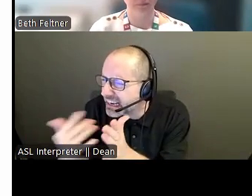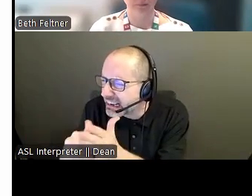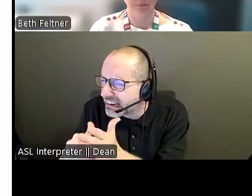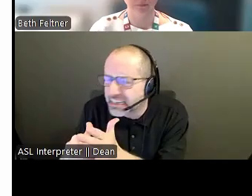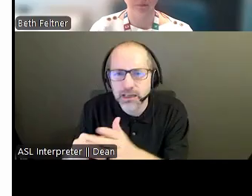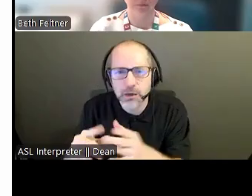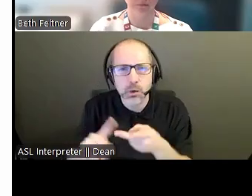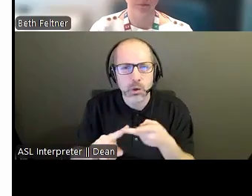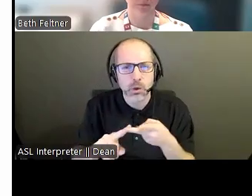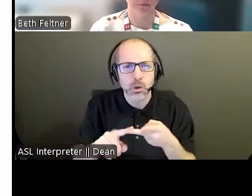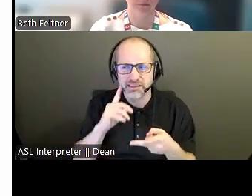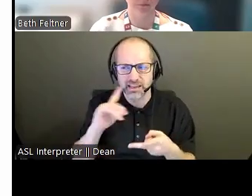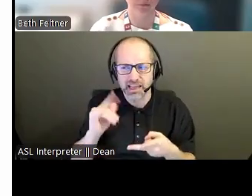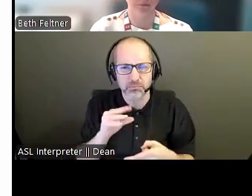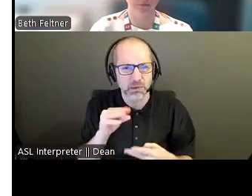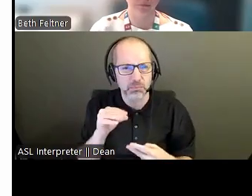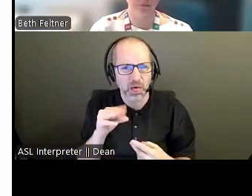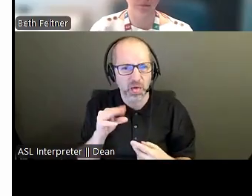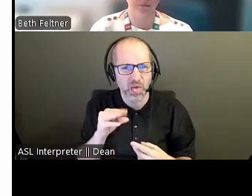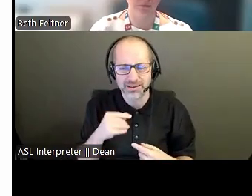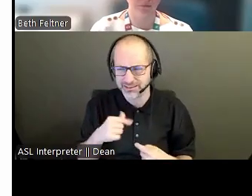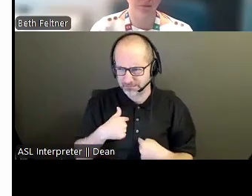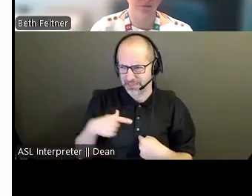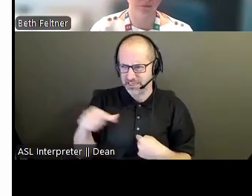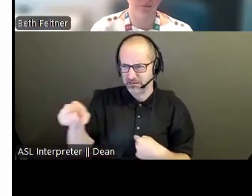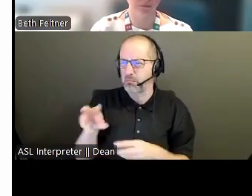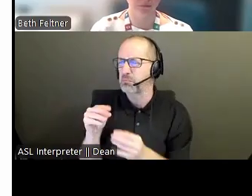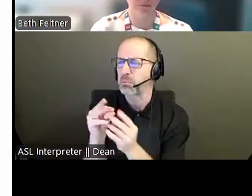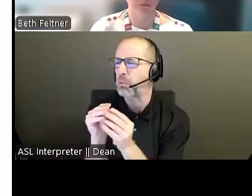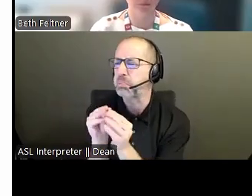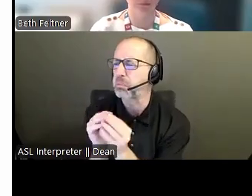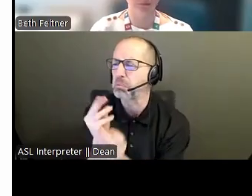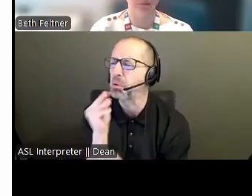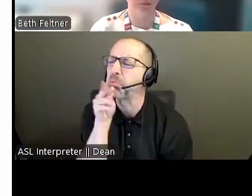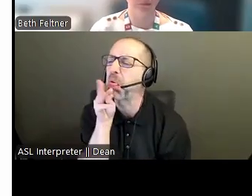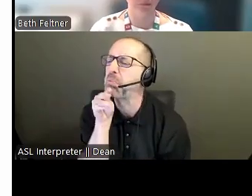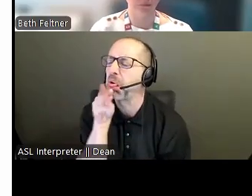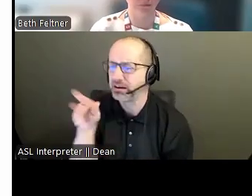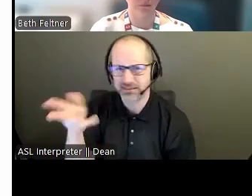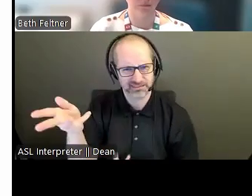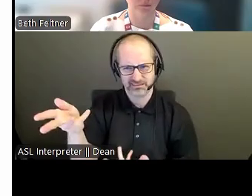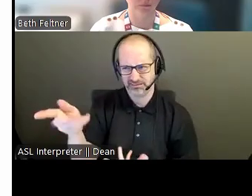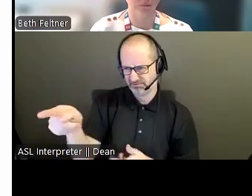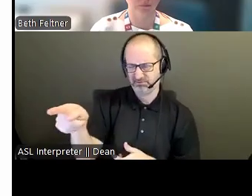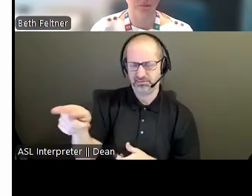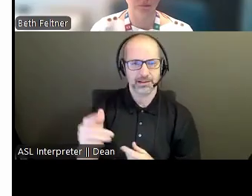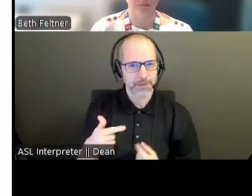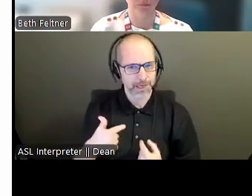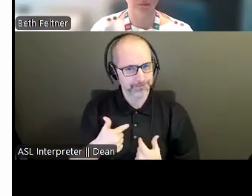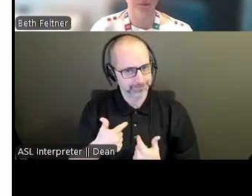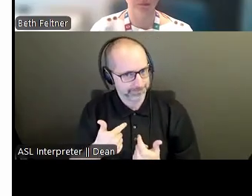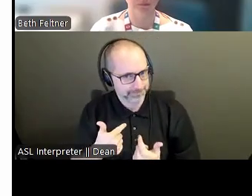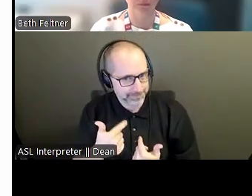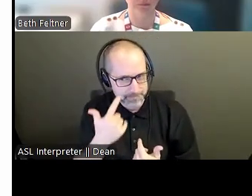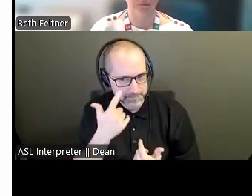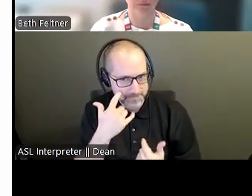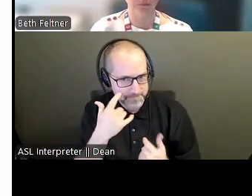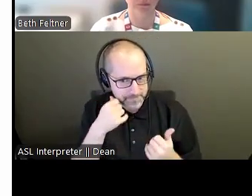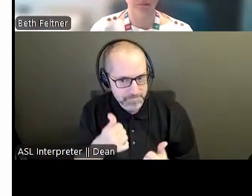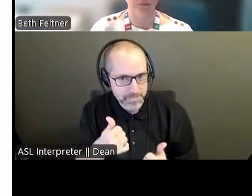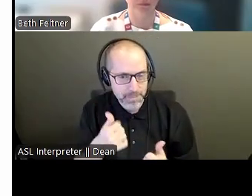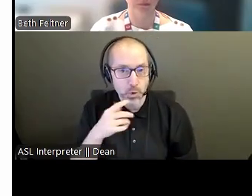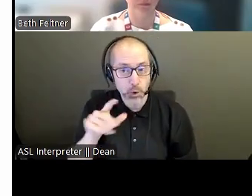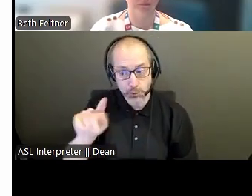one a lot, like it's not me, it's them, and it's always situational. Um, Turning up the volume on the